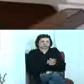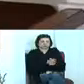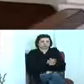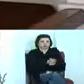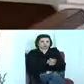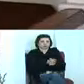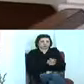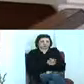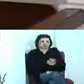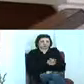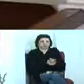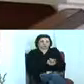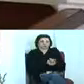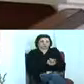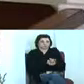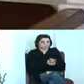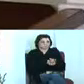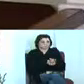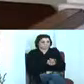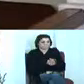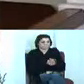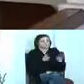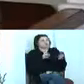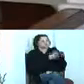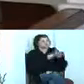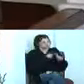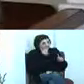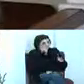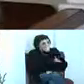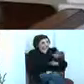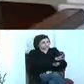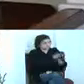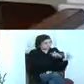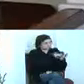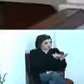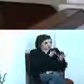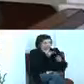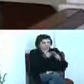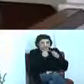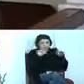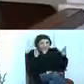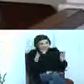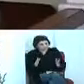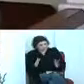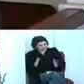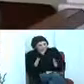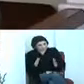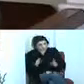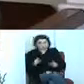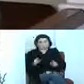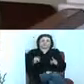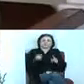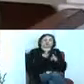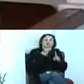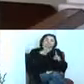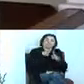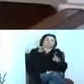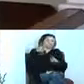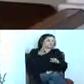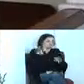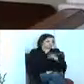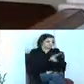your weakness is an enemy to your wholeness.